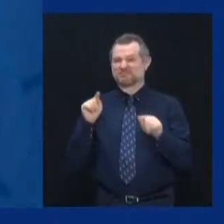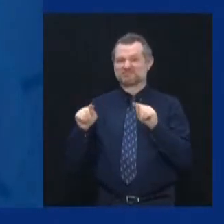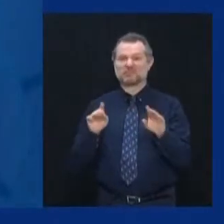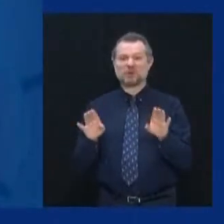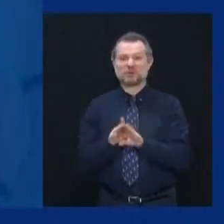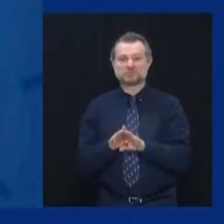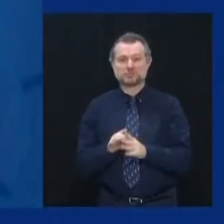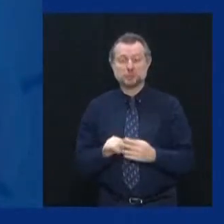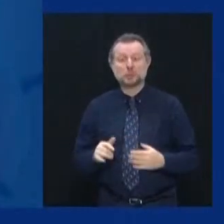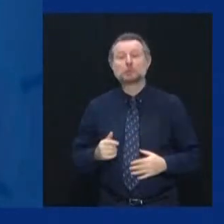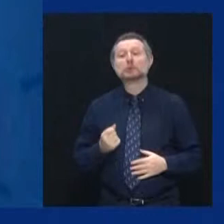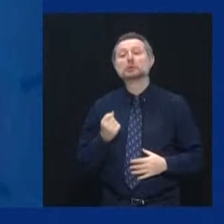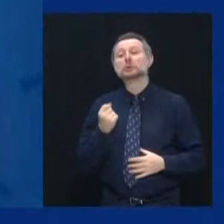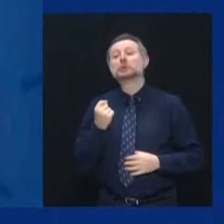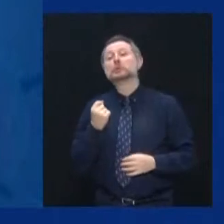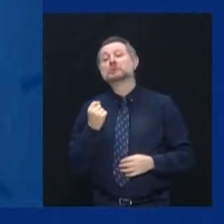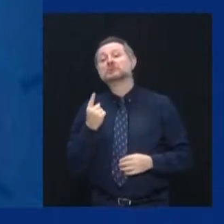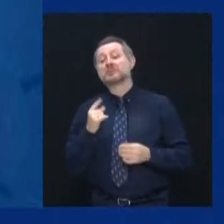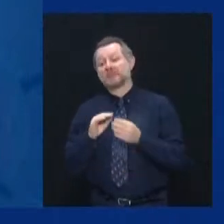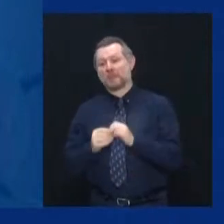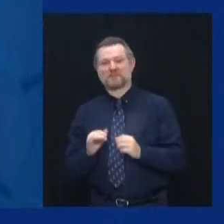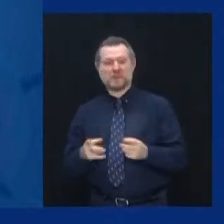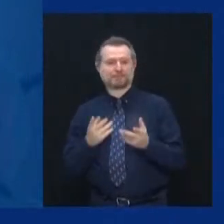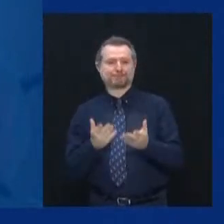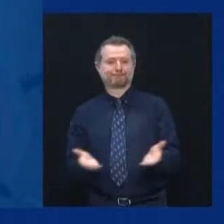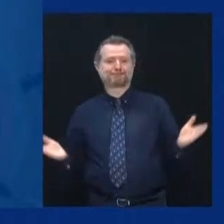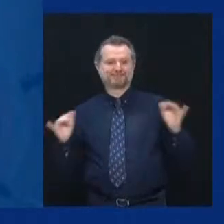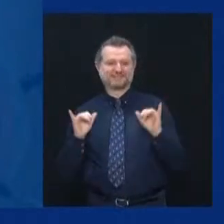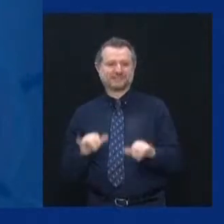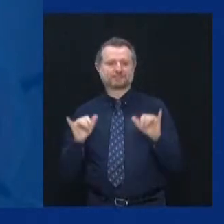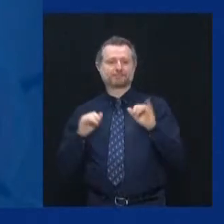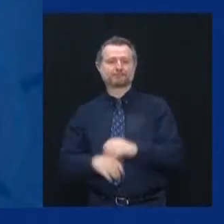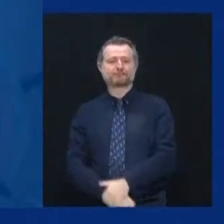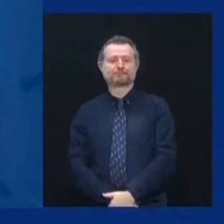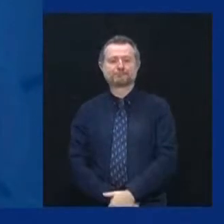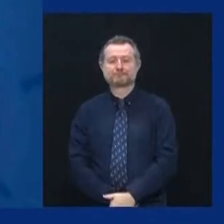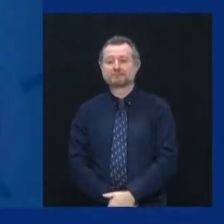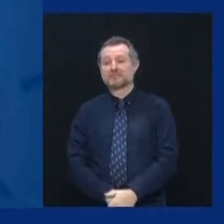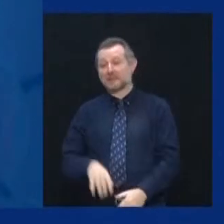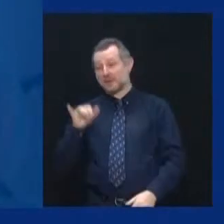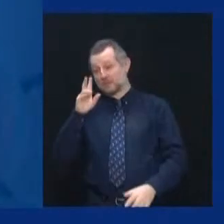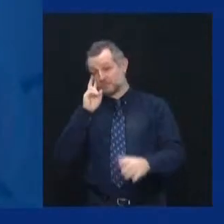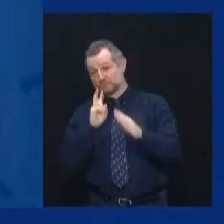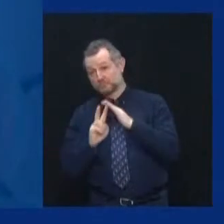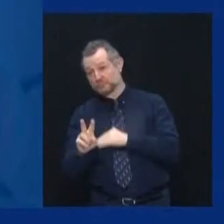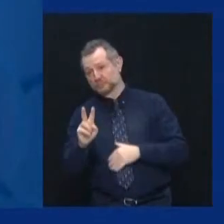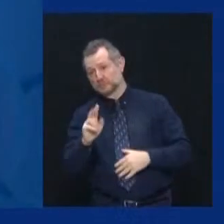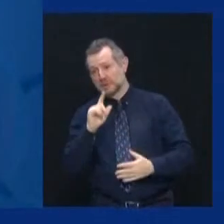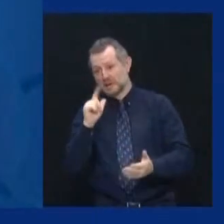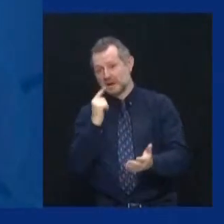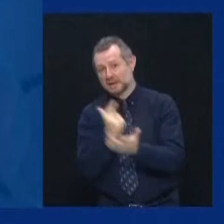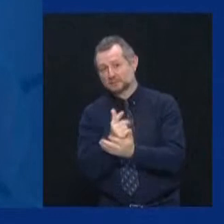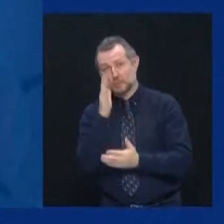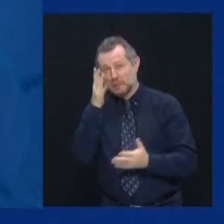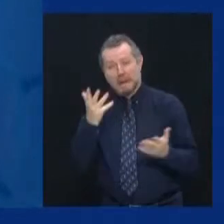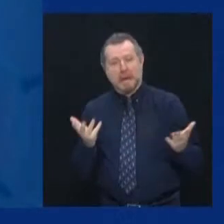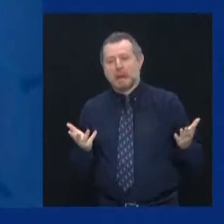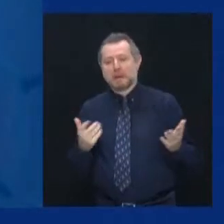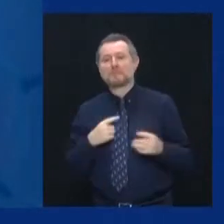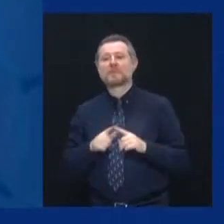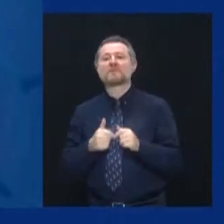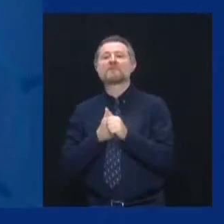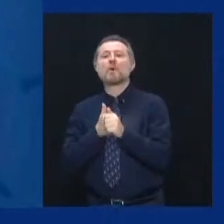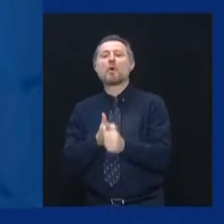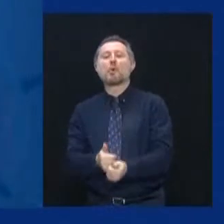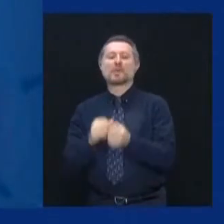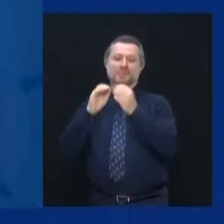what we are looking at. Do I have a crystal ball? No. But it's math. It's